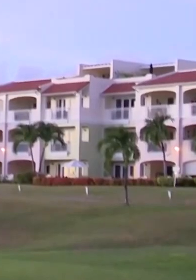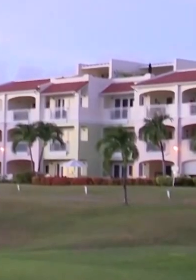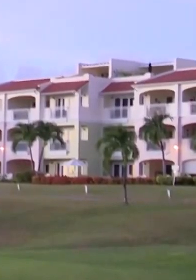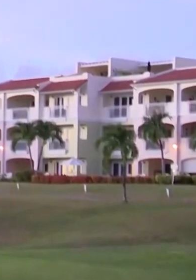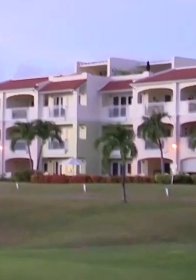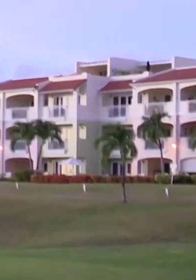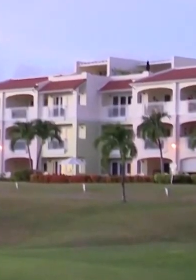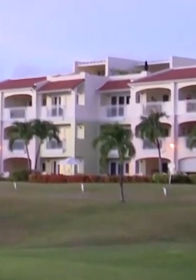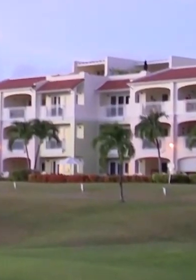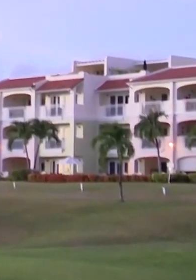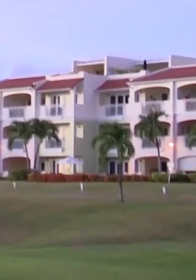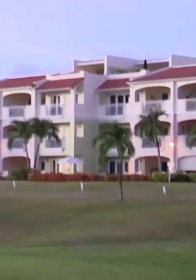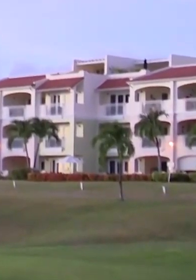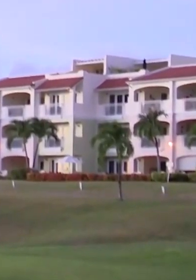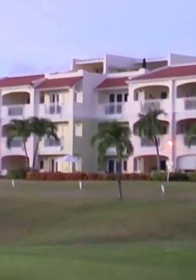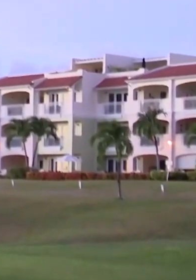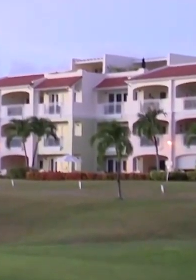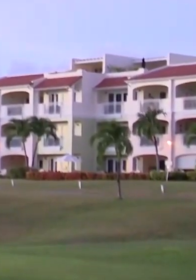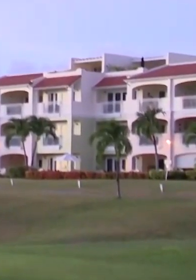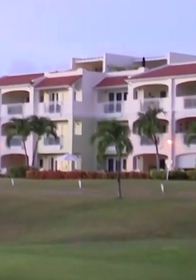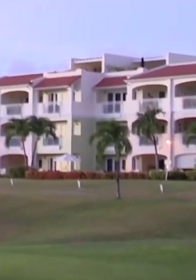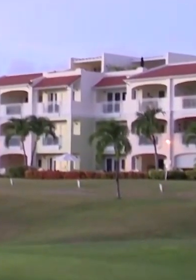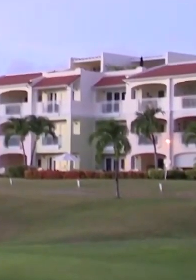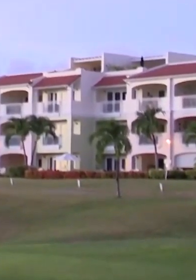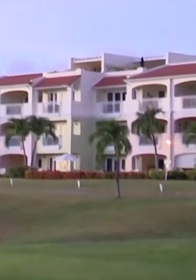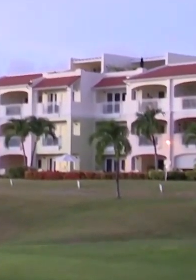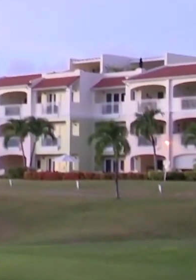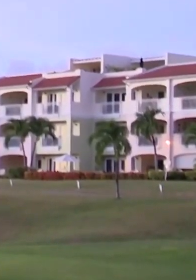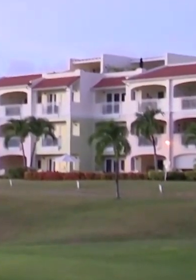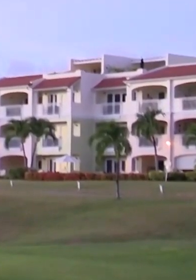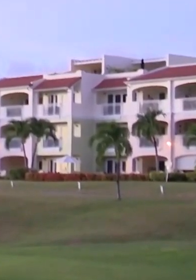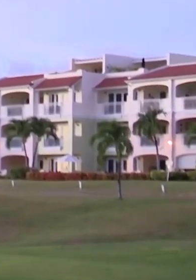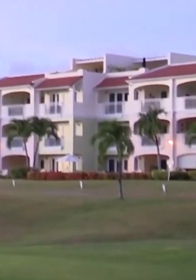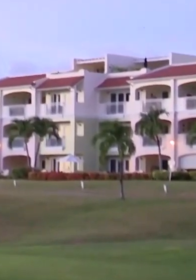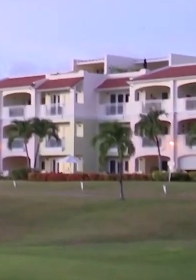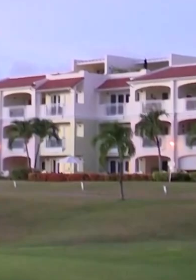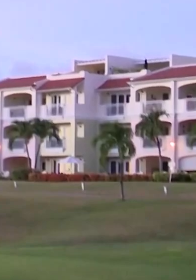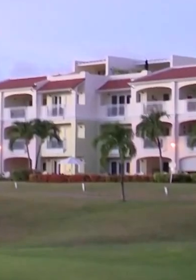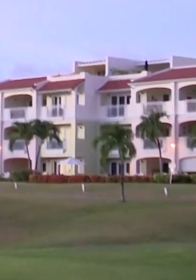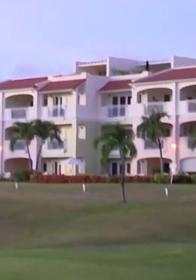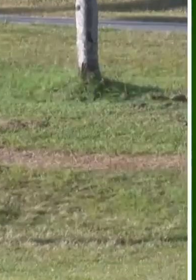time winning here, I mean, it had some way you love it. I guess I love this golf course.